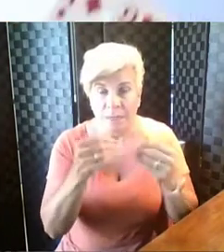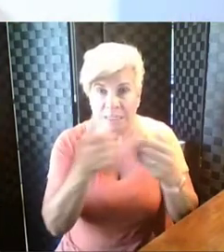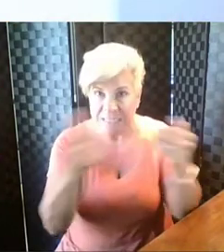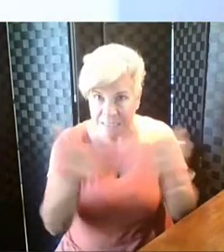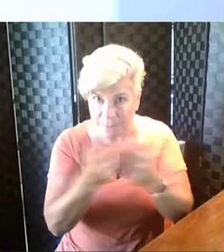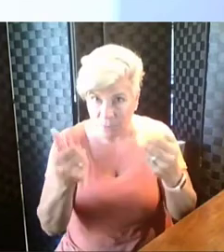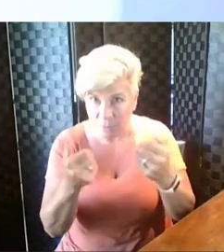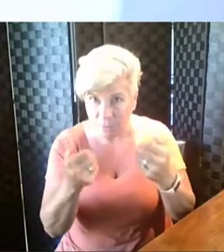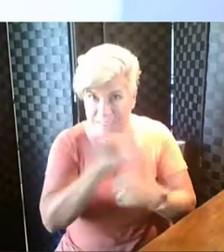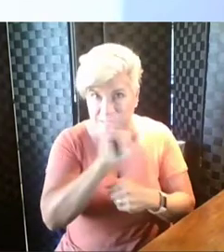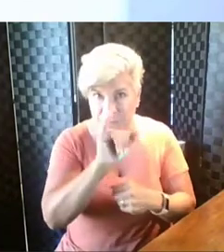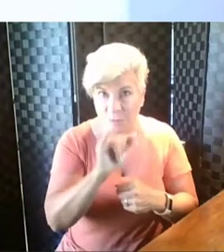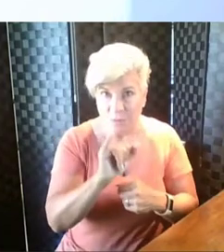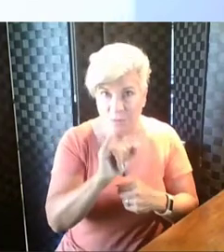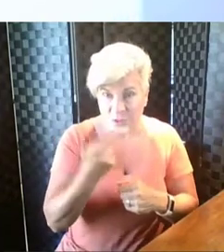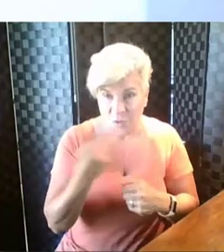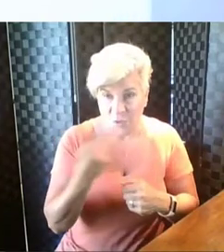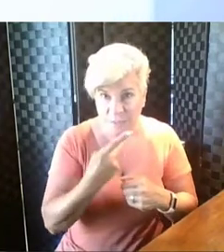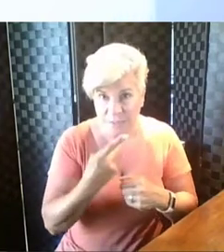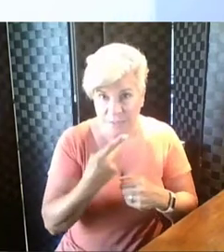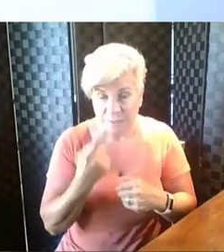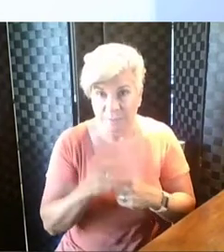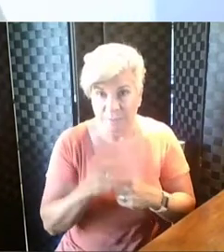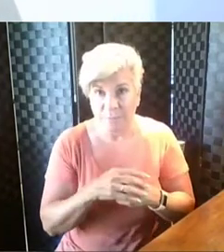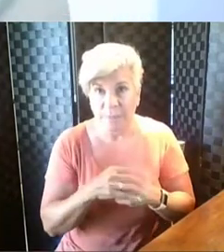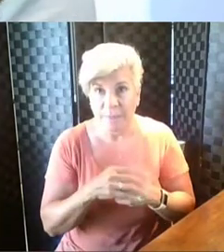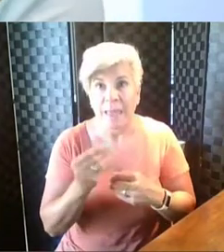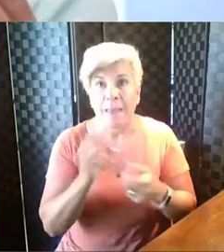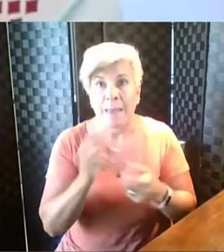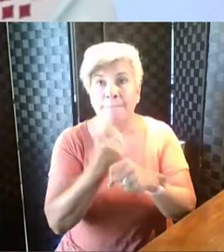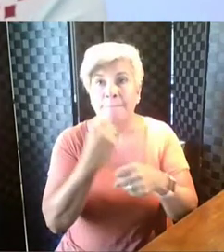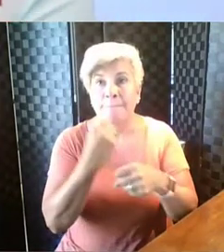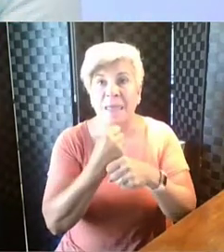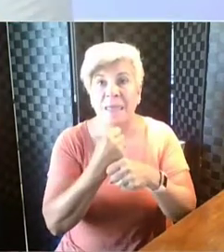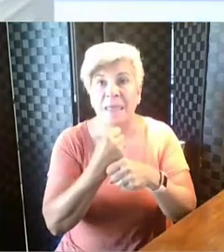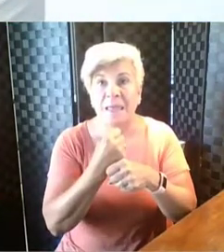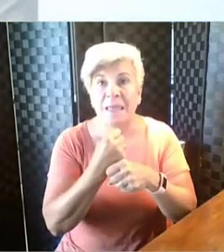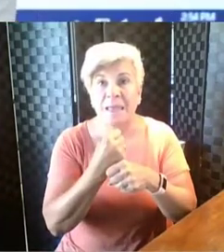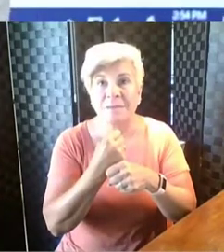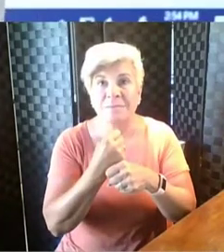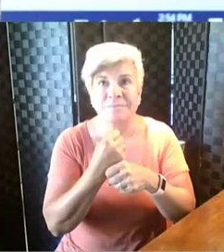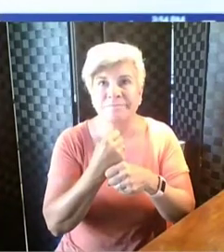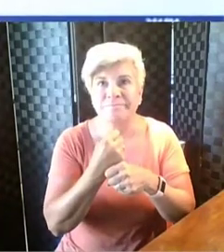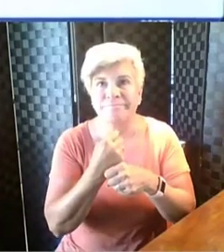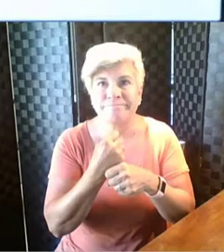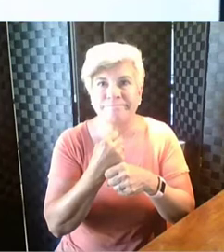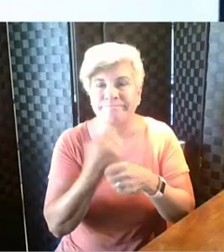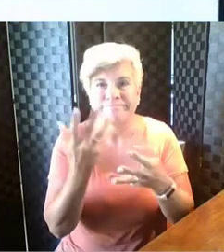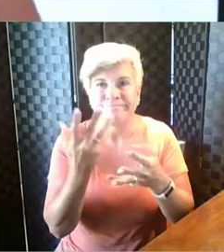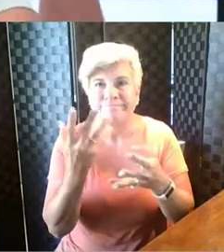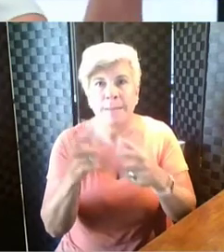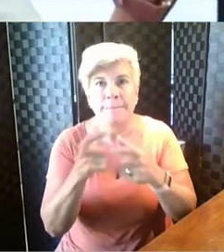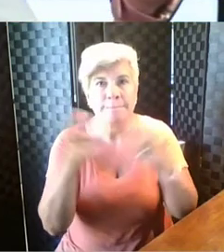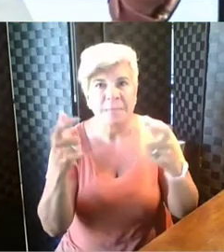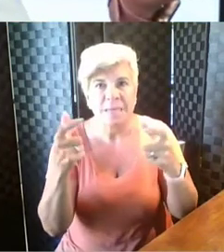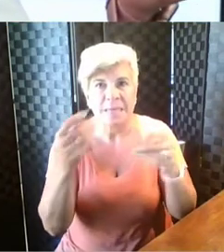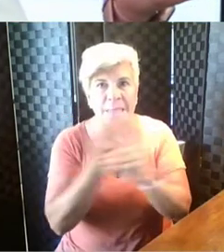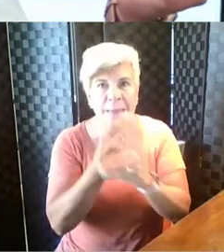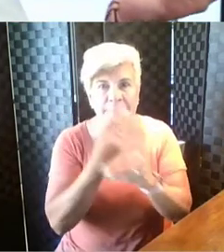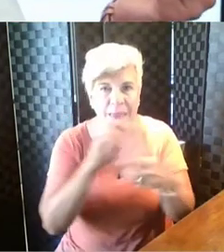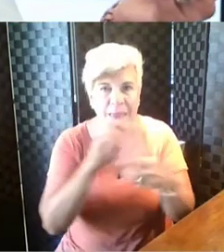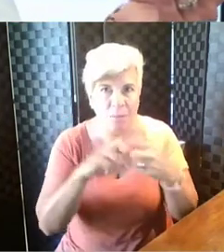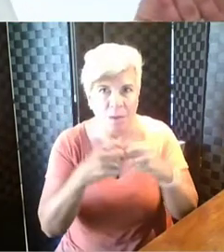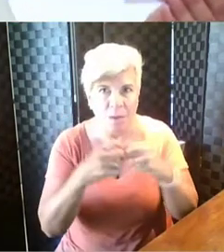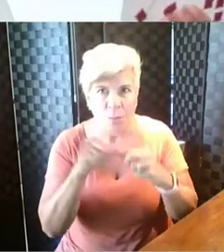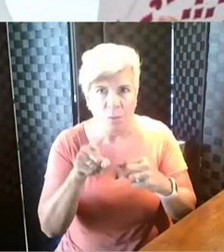them apart just like we did before, and create those big math problems